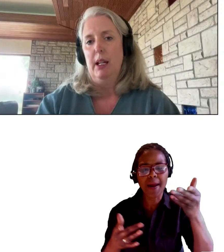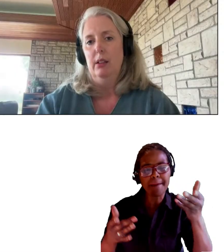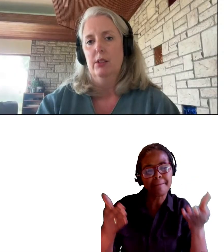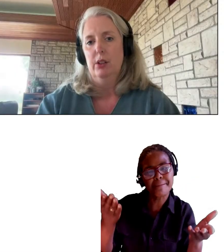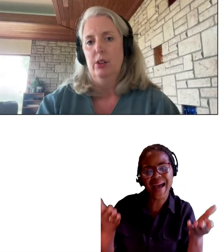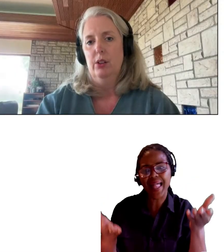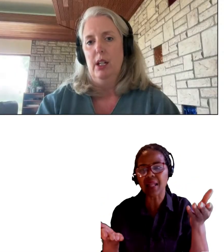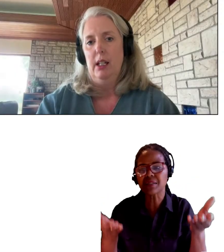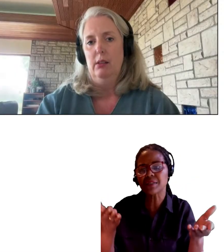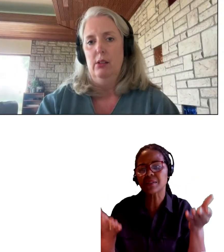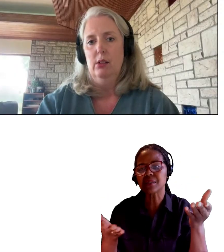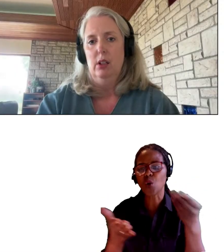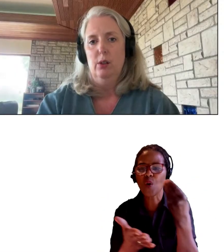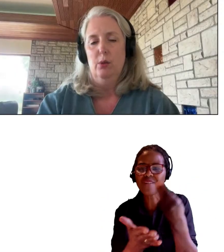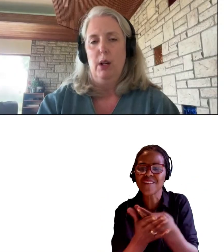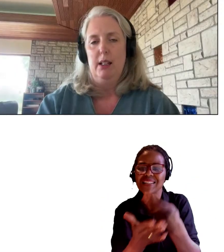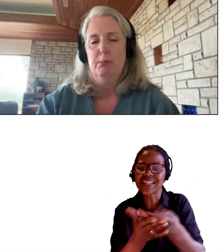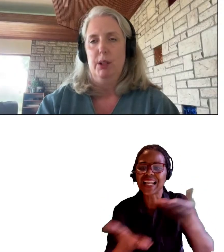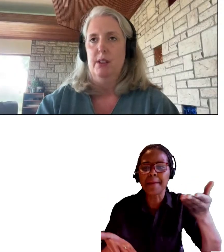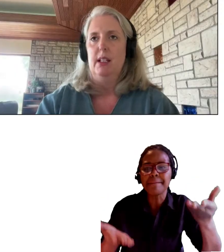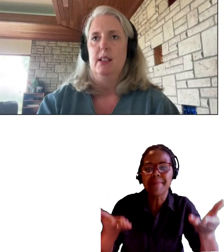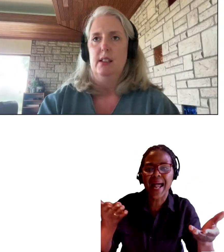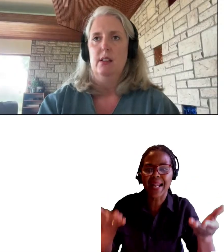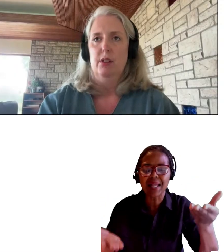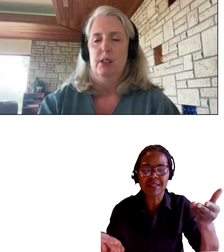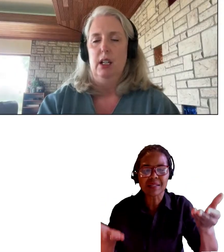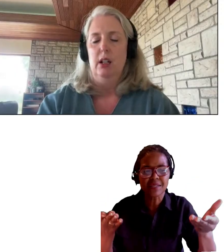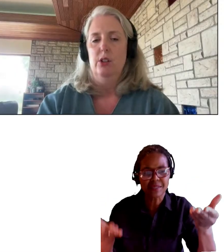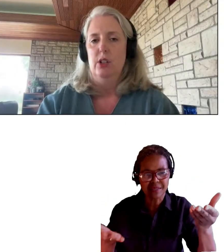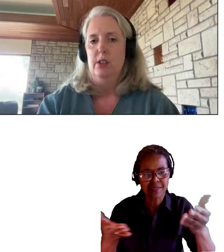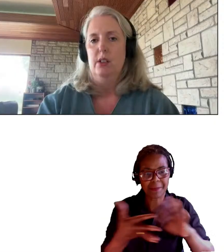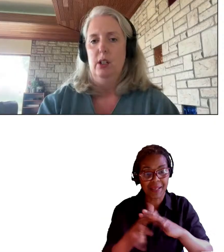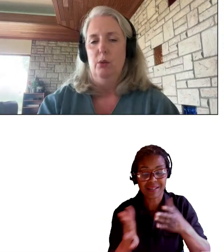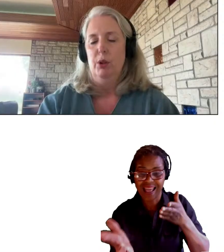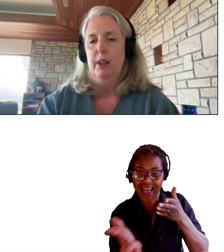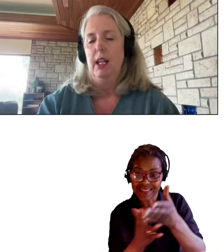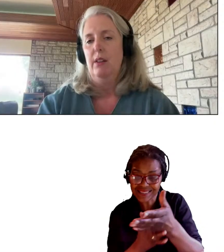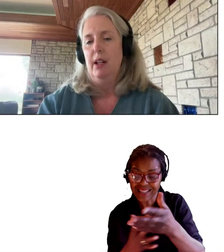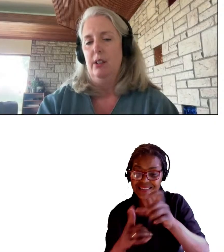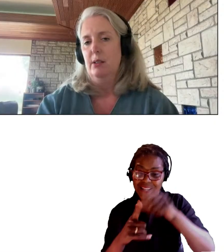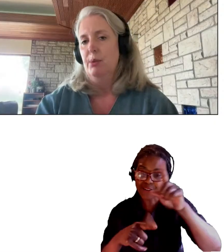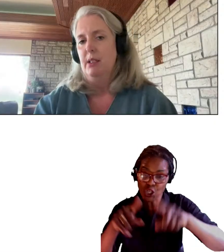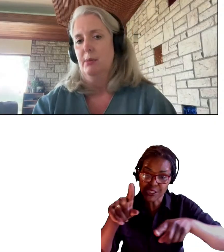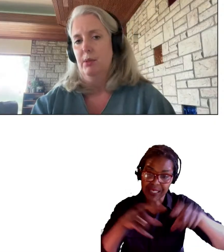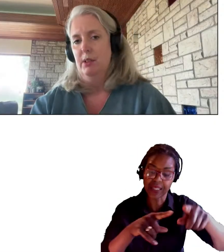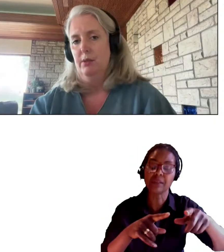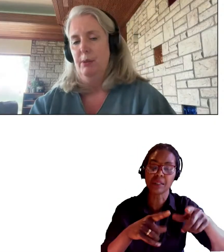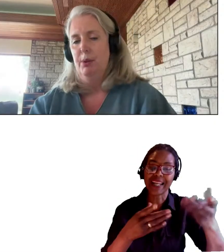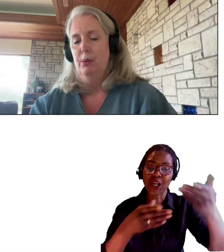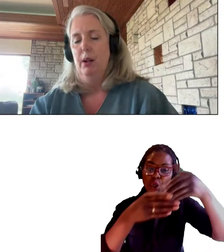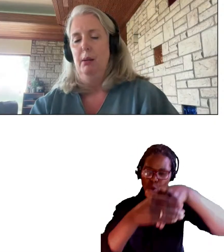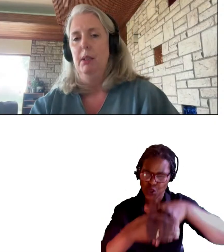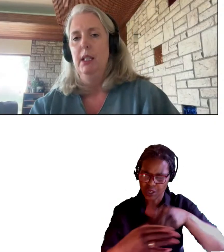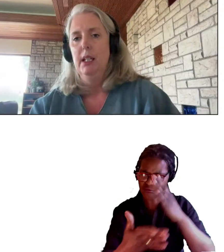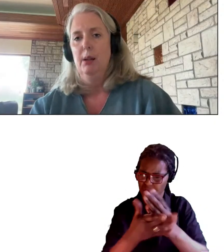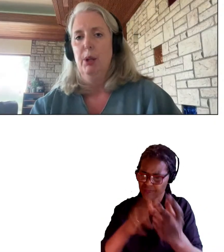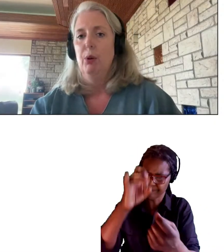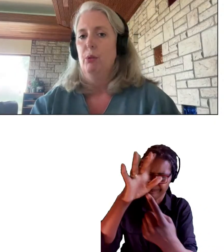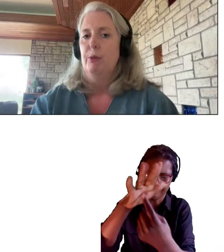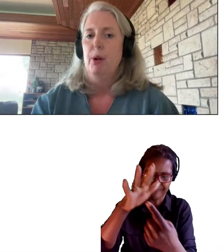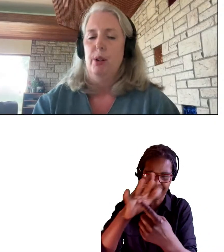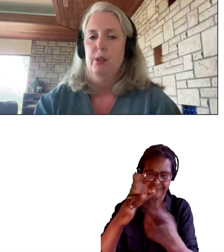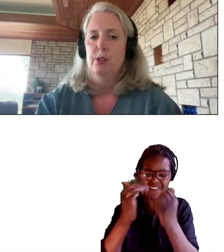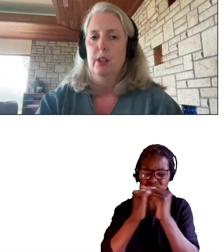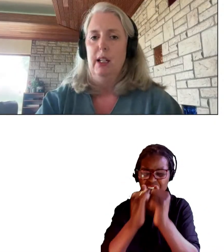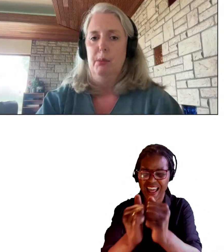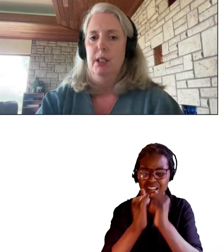funding as well too, and because access, diversity, inclusion is one of the key values and principles of the program, and we